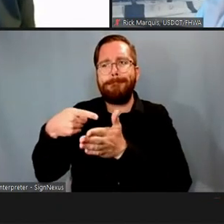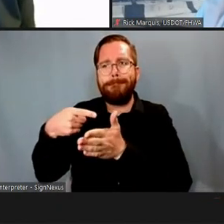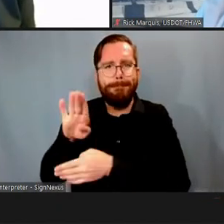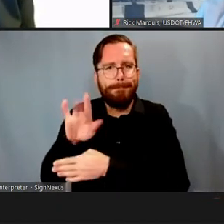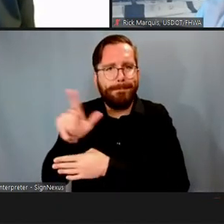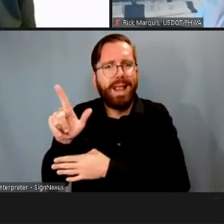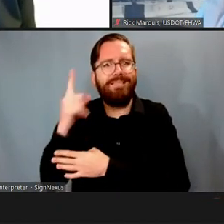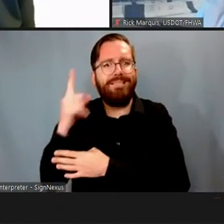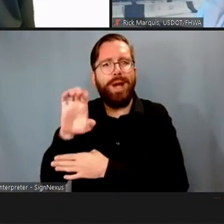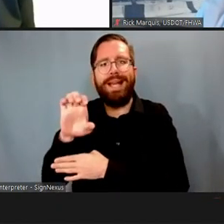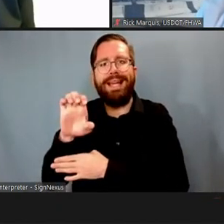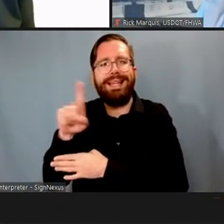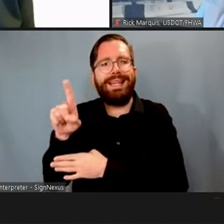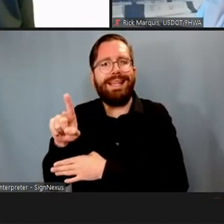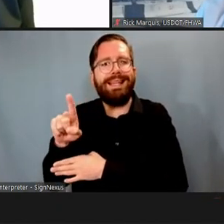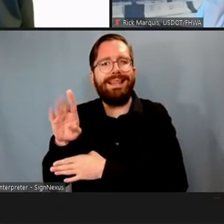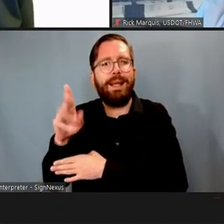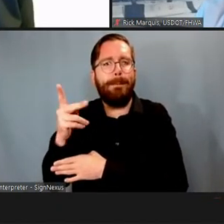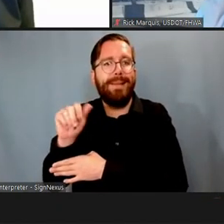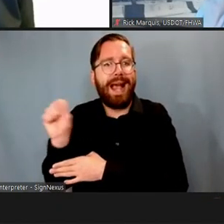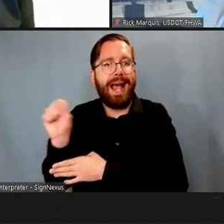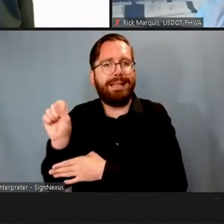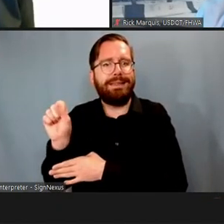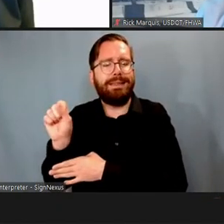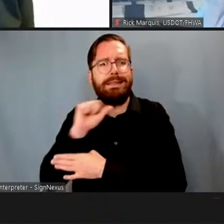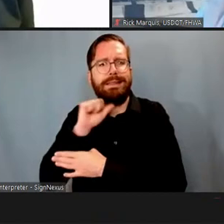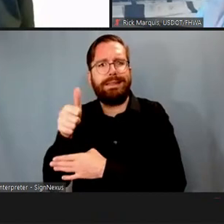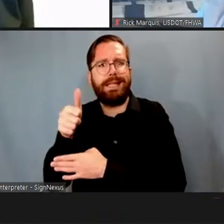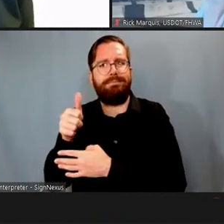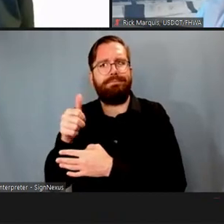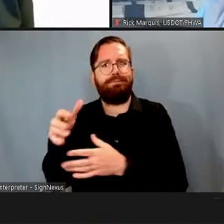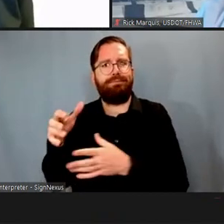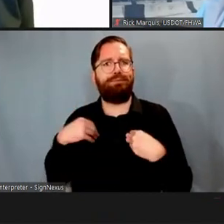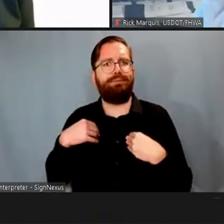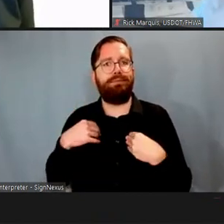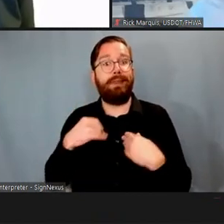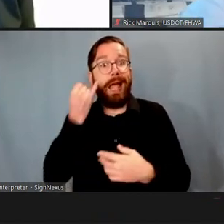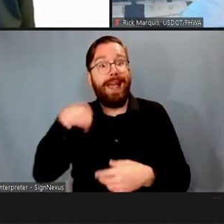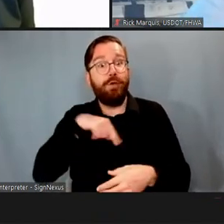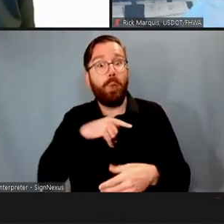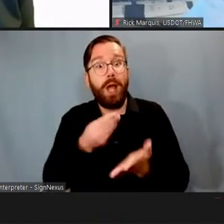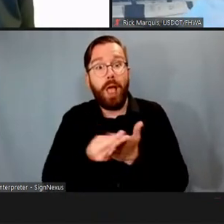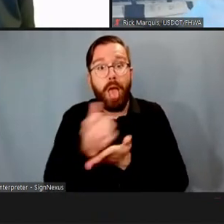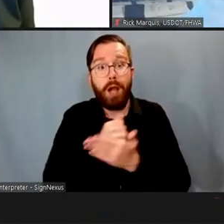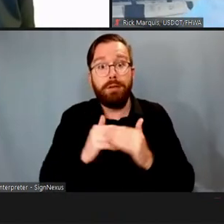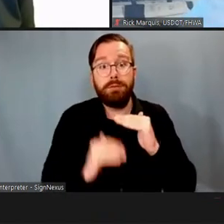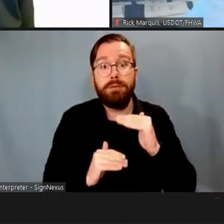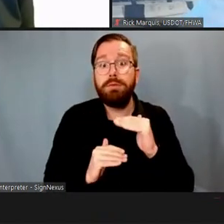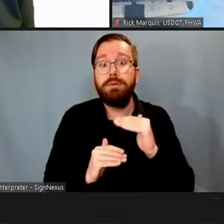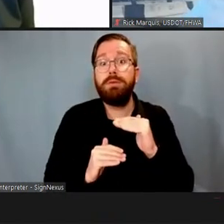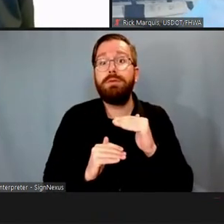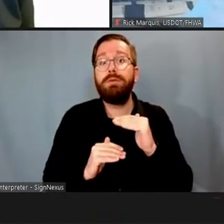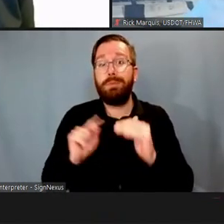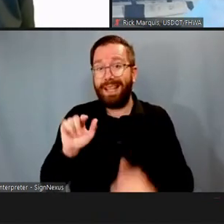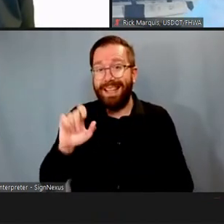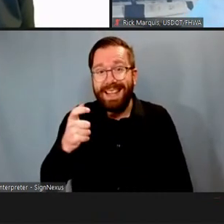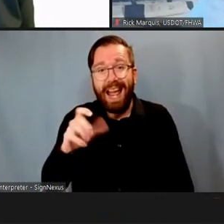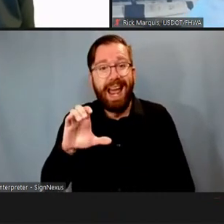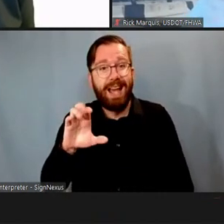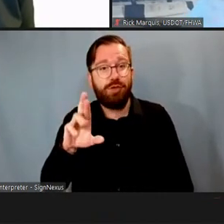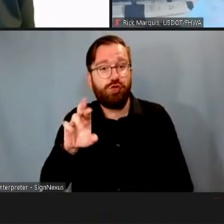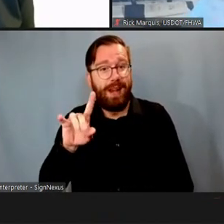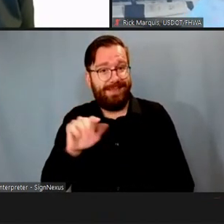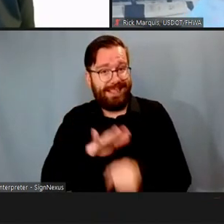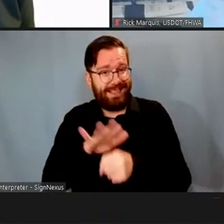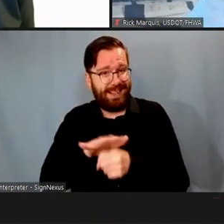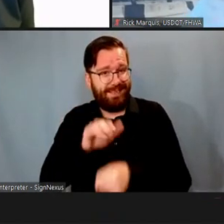exempt offering a tax credit does not really make lower income residents exempt as they will still have to pay the toll up